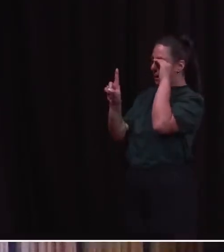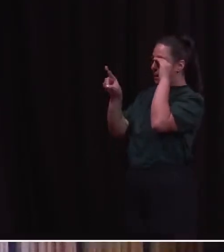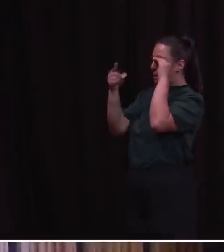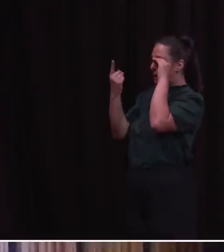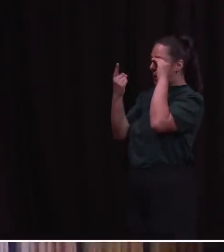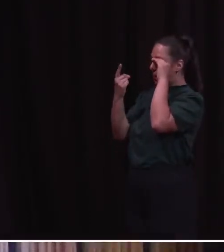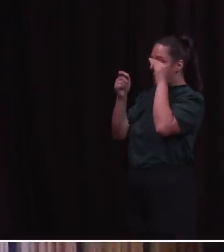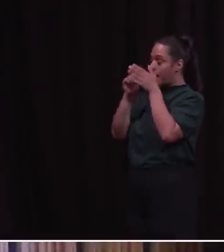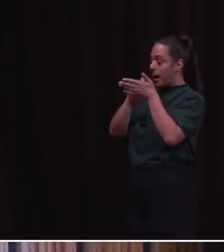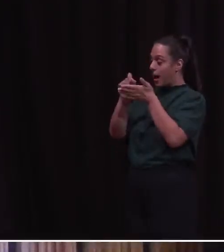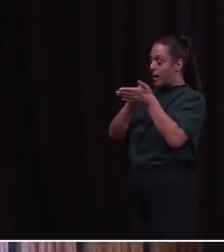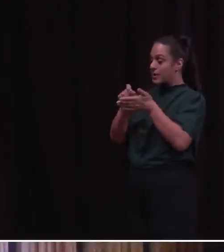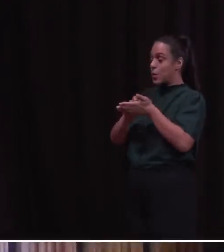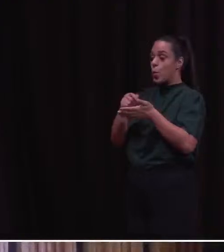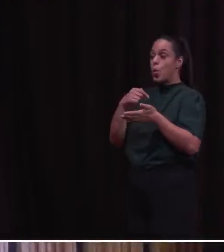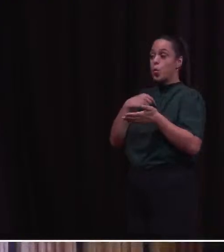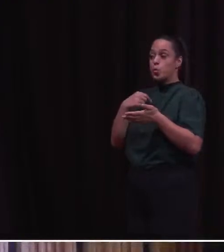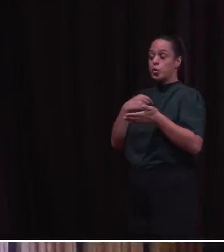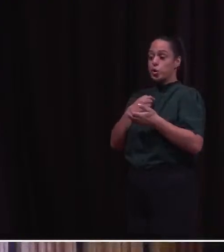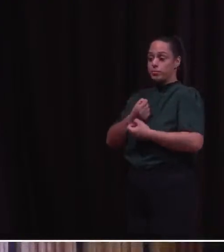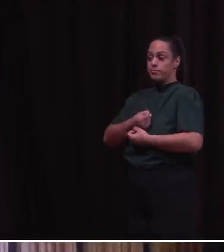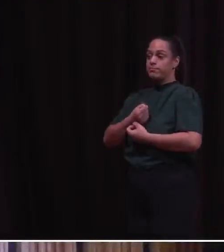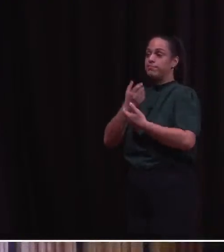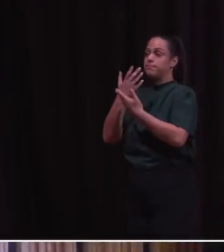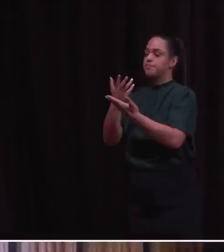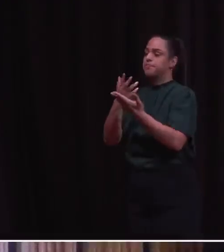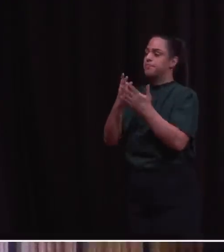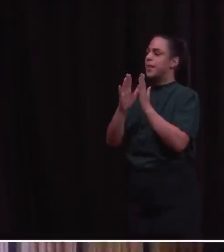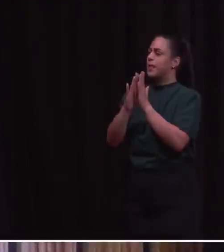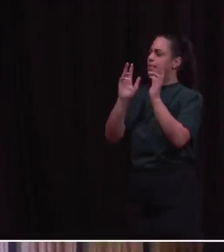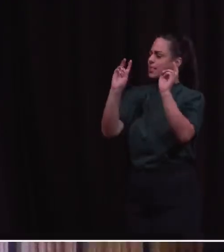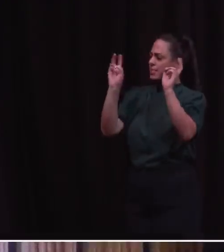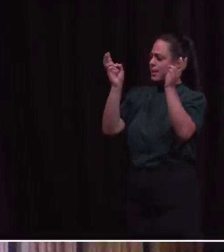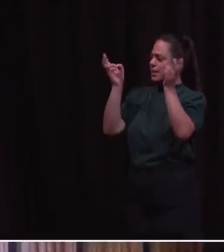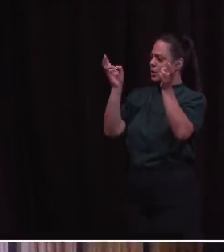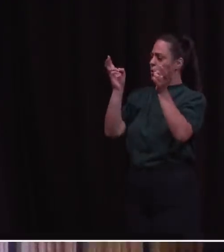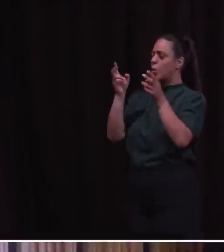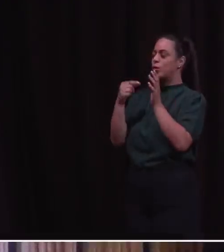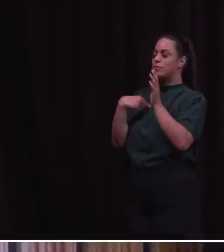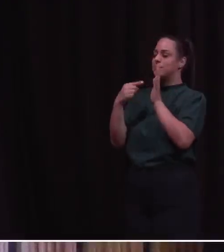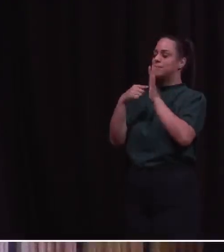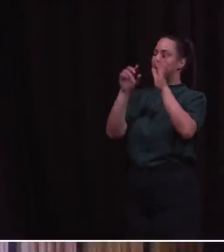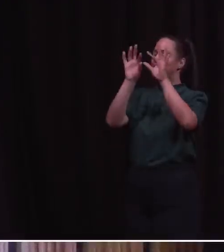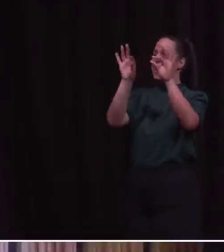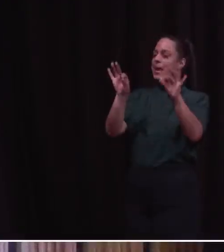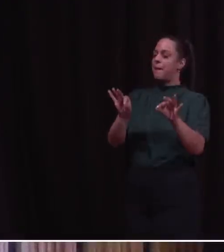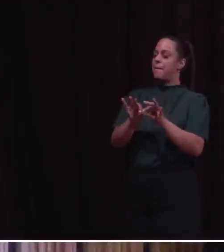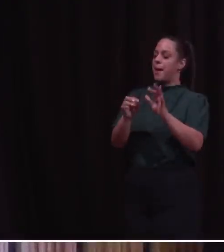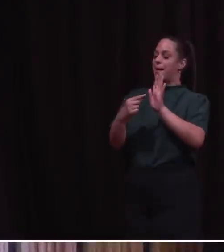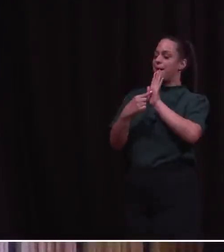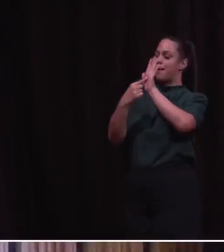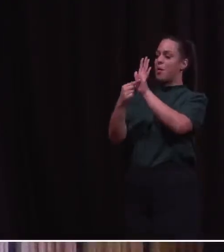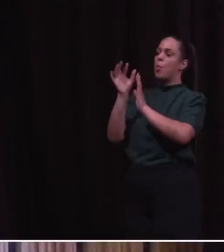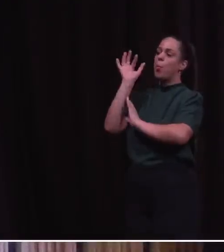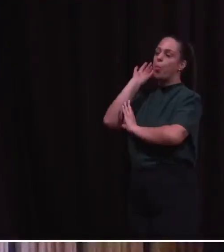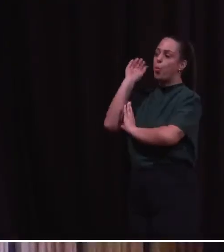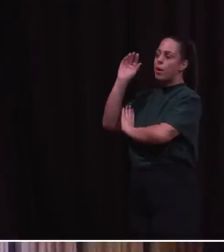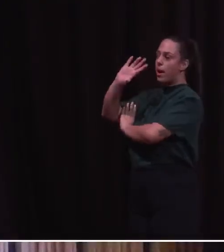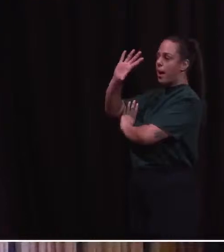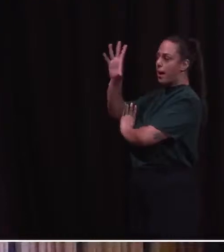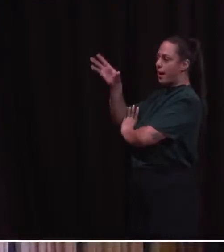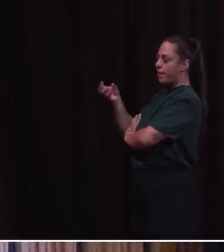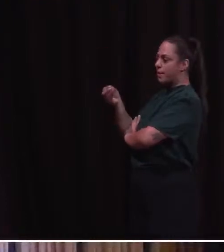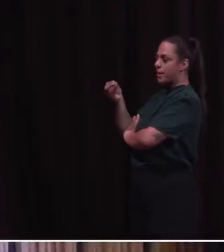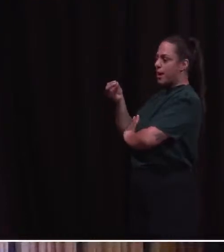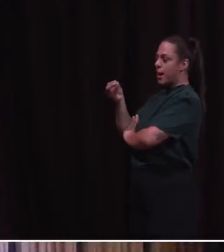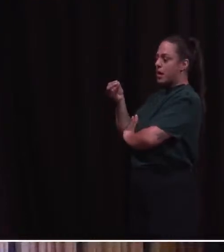the subtitle was Images of African Women in Western Feminist Discourse.